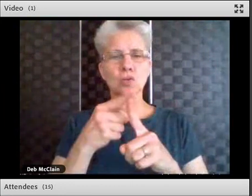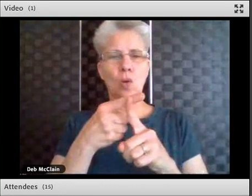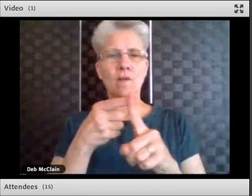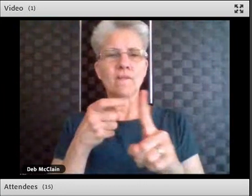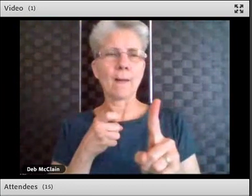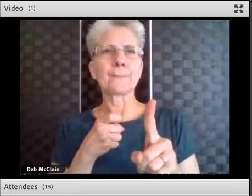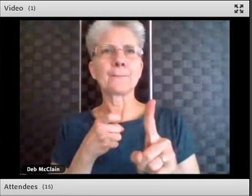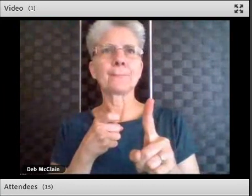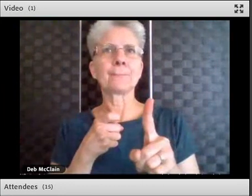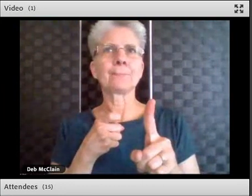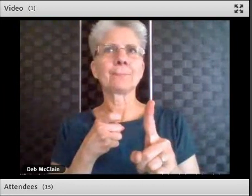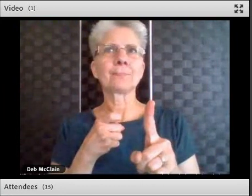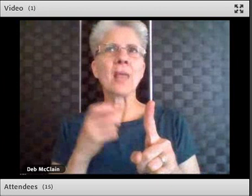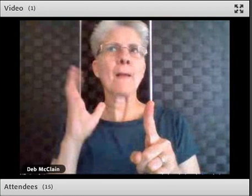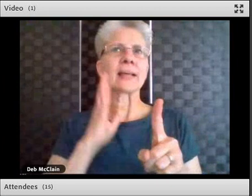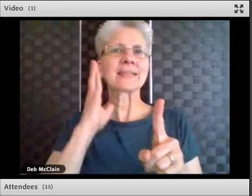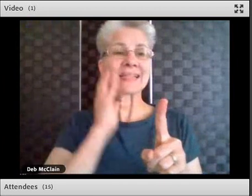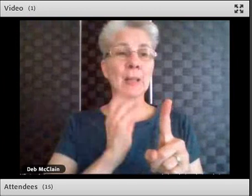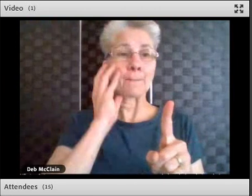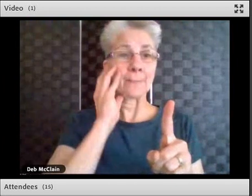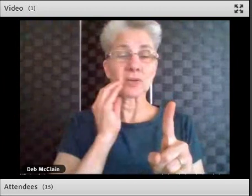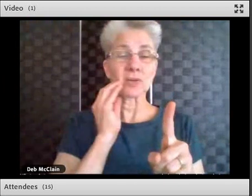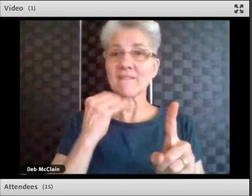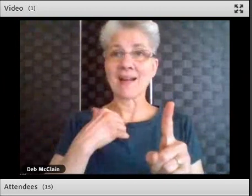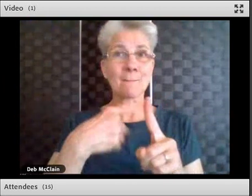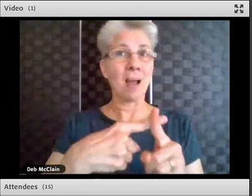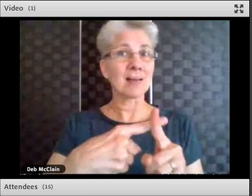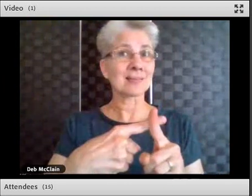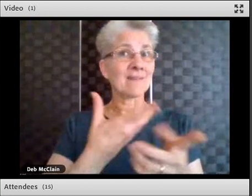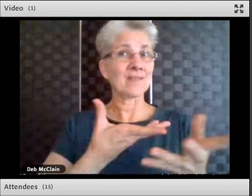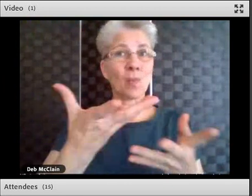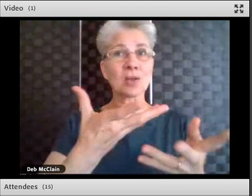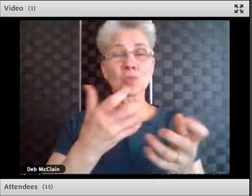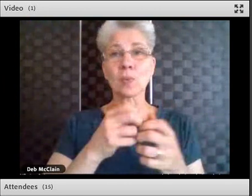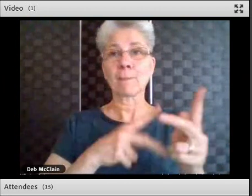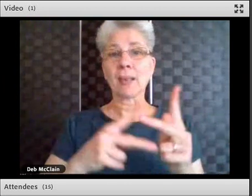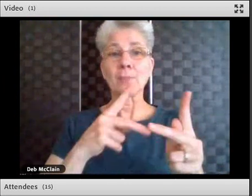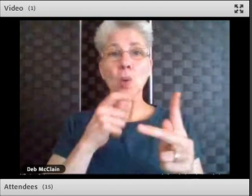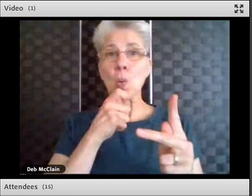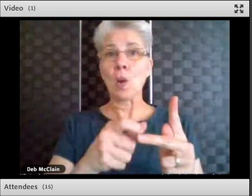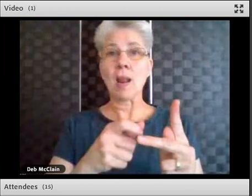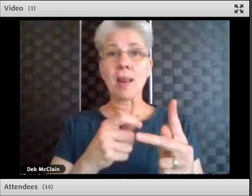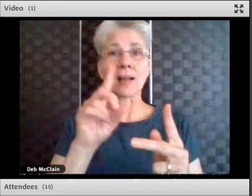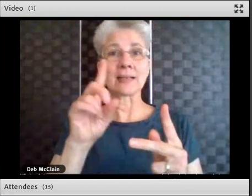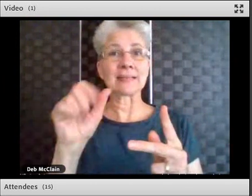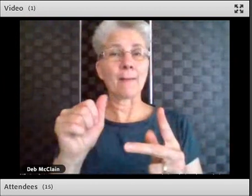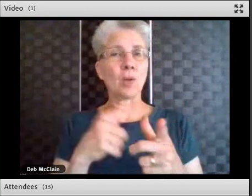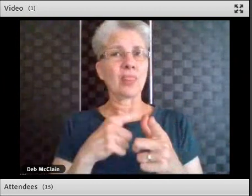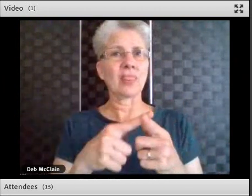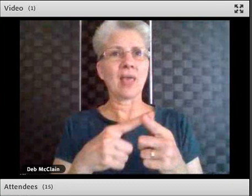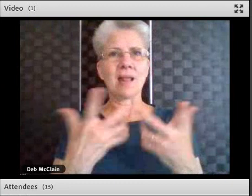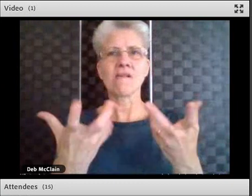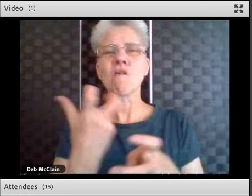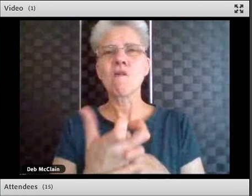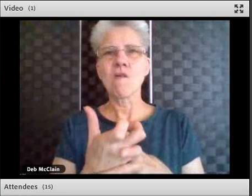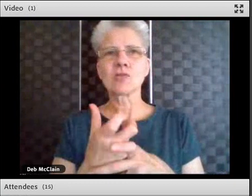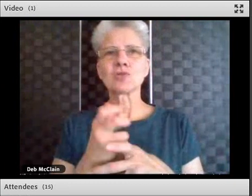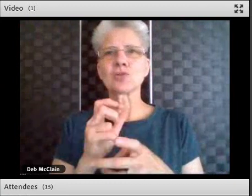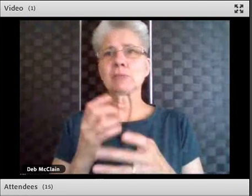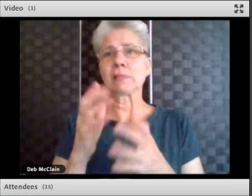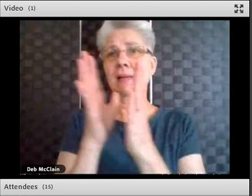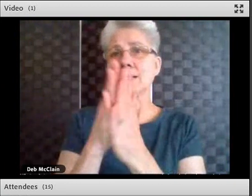driven by past experience. If they haven't had positive interaction with people who aren't disabled, it's hard to reach